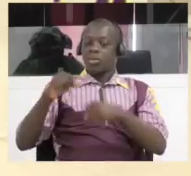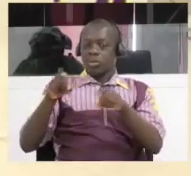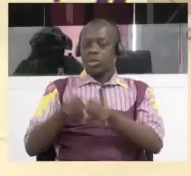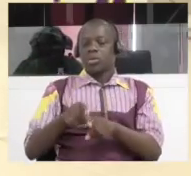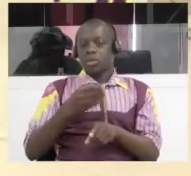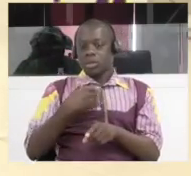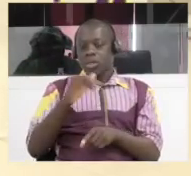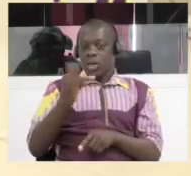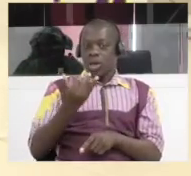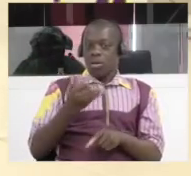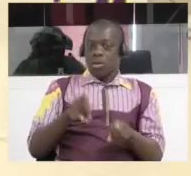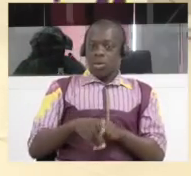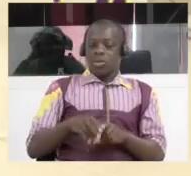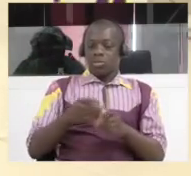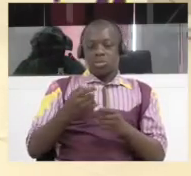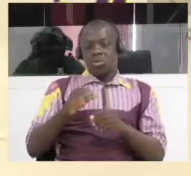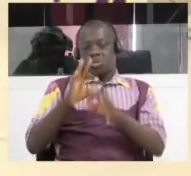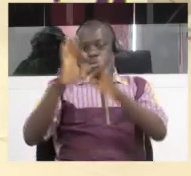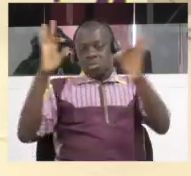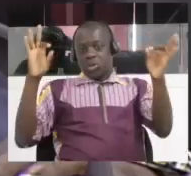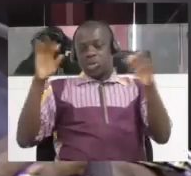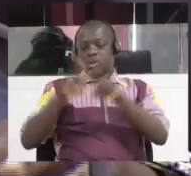at, you know, whether something is effective or not.